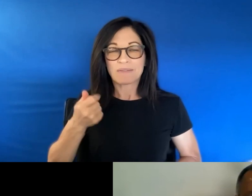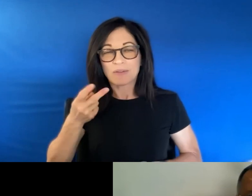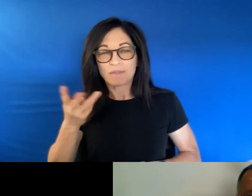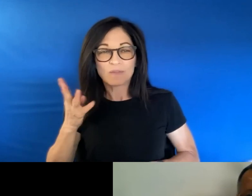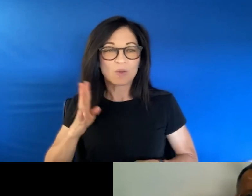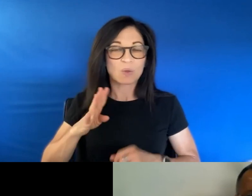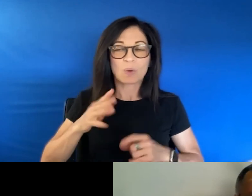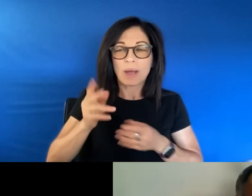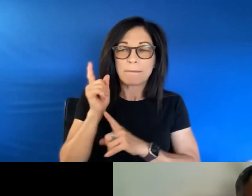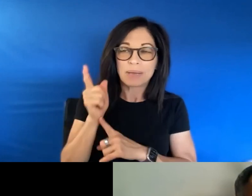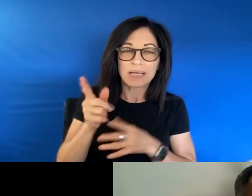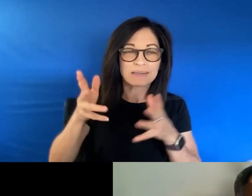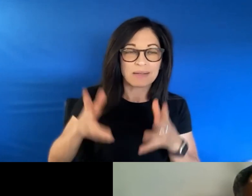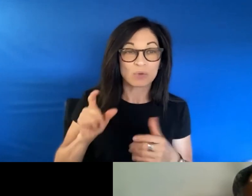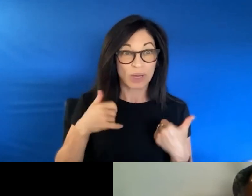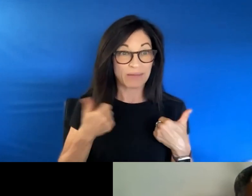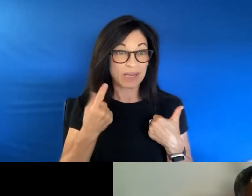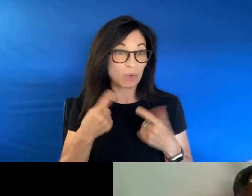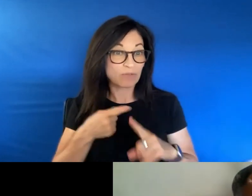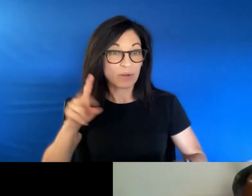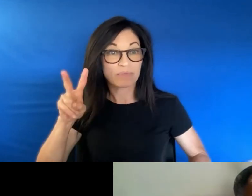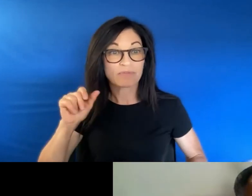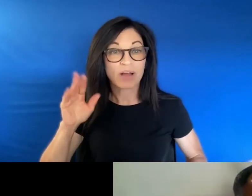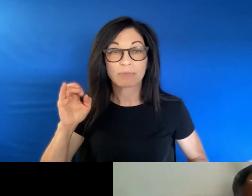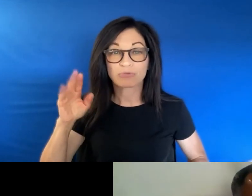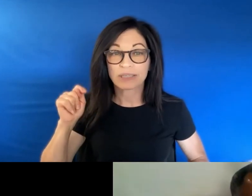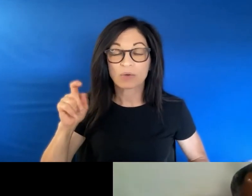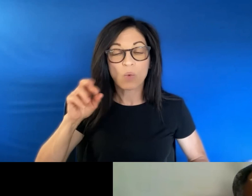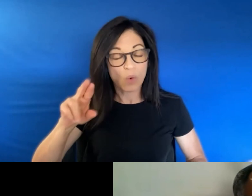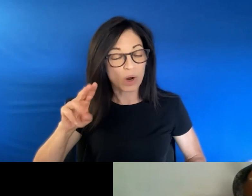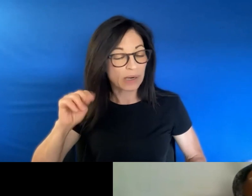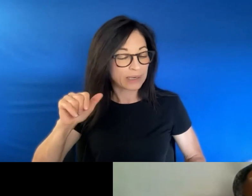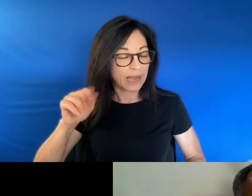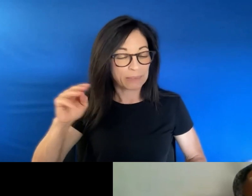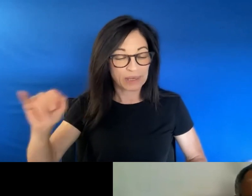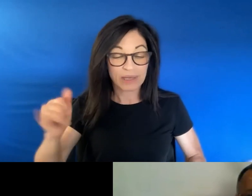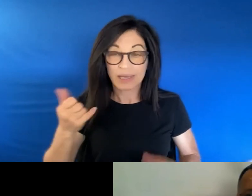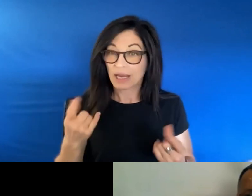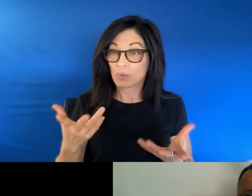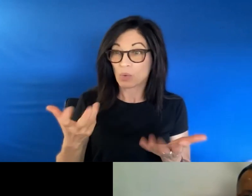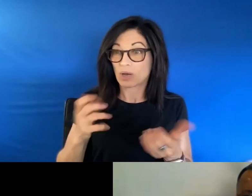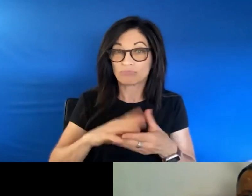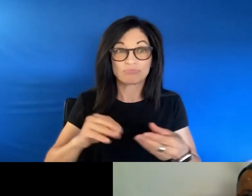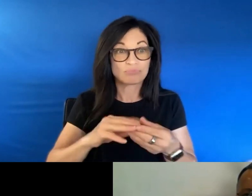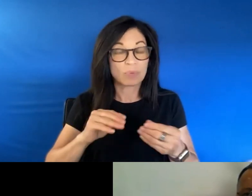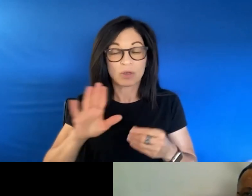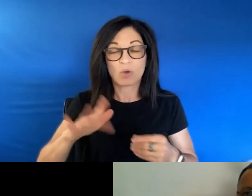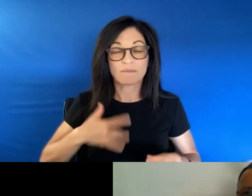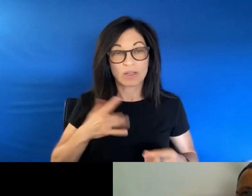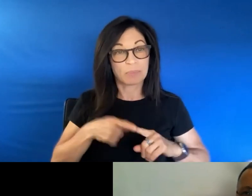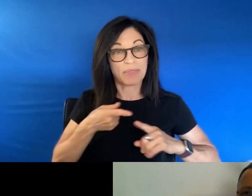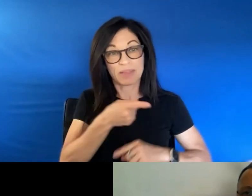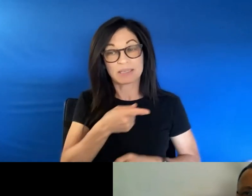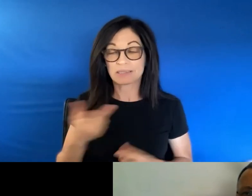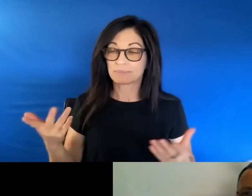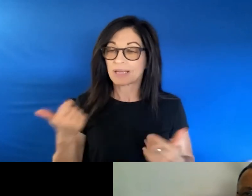or even from Vibrant, and get some feedback on your thoughts about this tracking and moving forward. So do we have